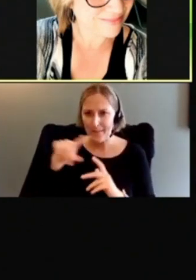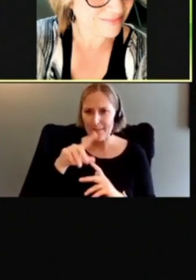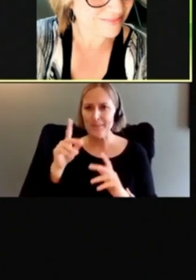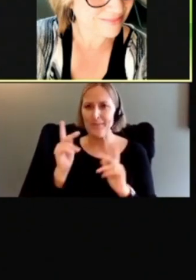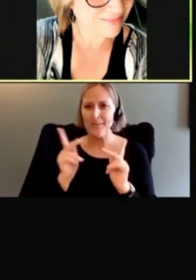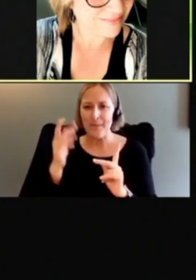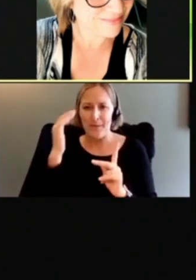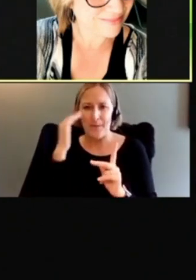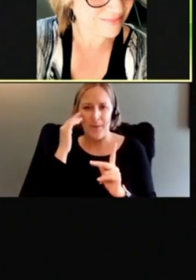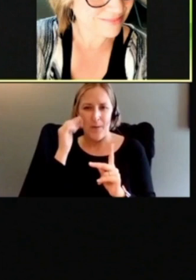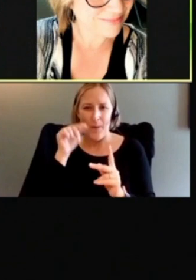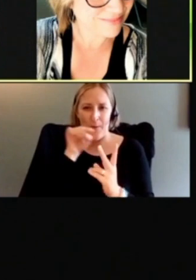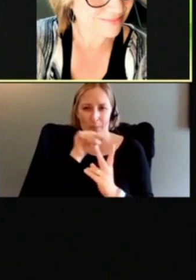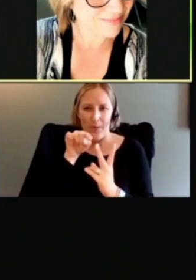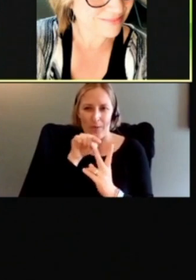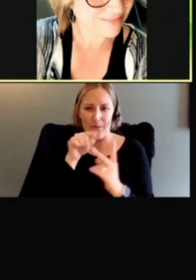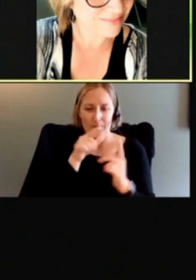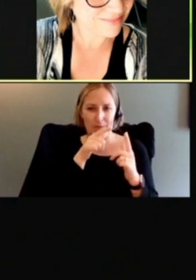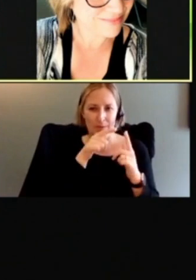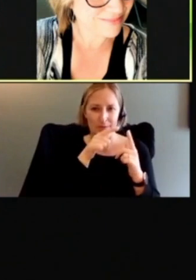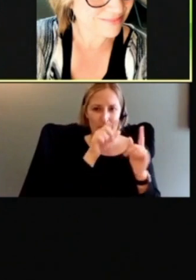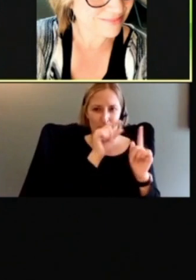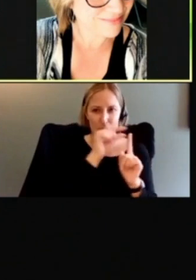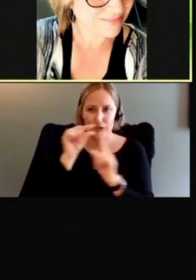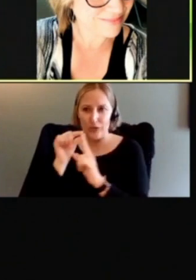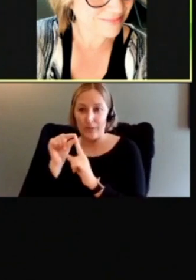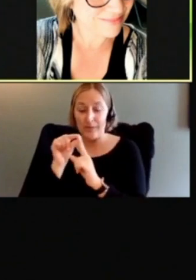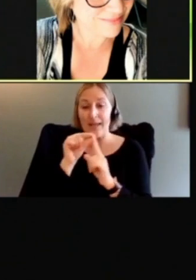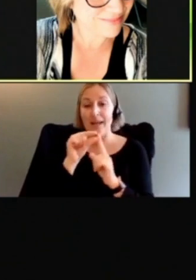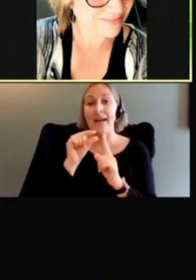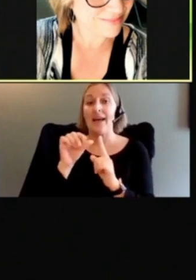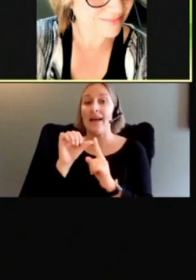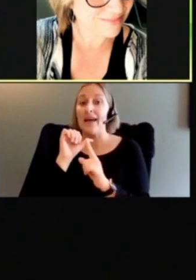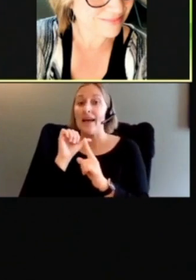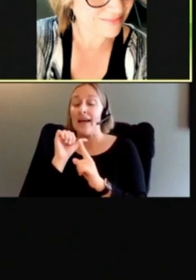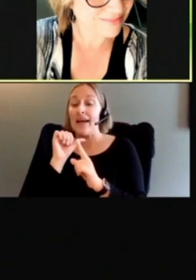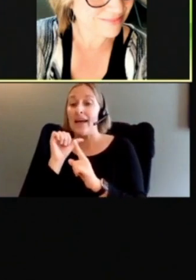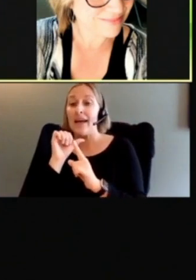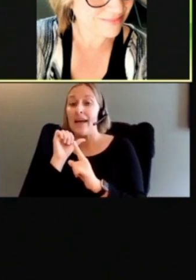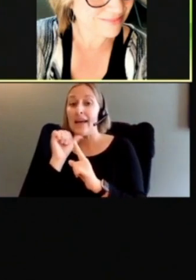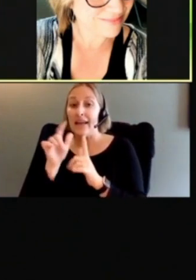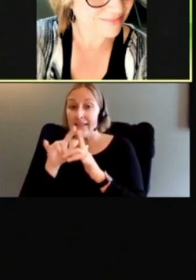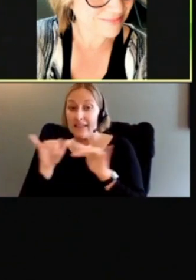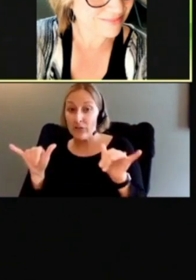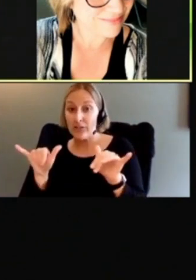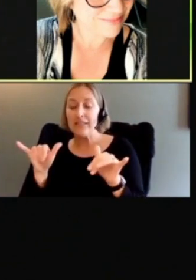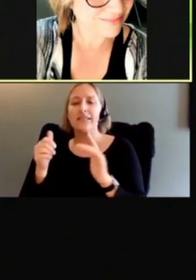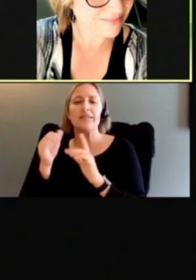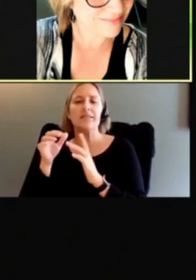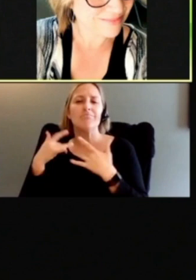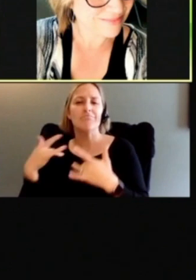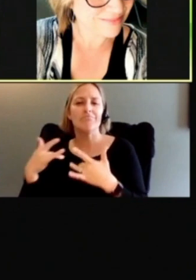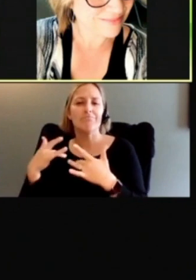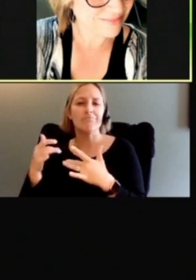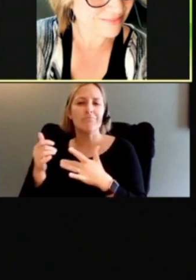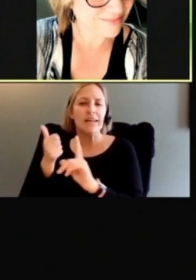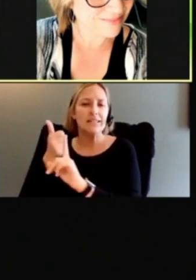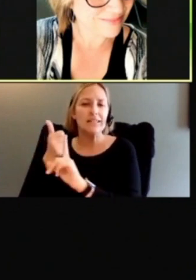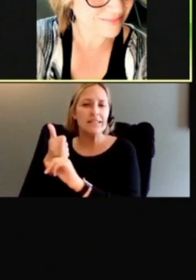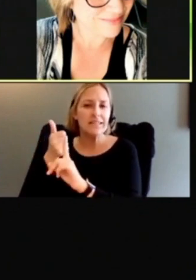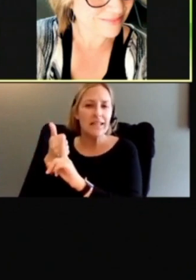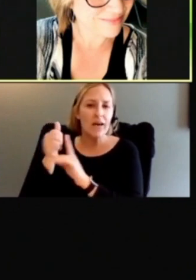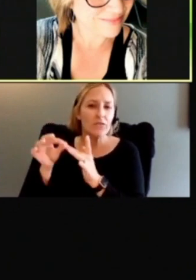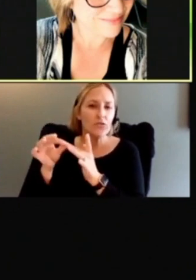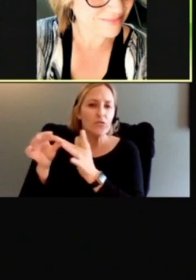to kind of recap, asynchronous is typically learning that's self-directed through a website, say in the form of